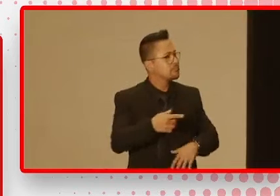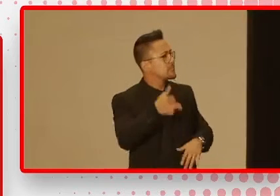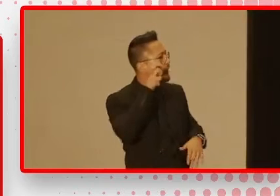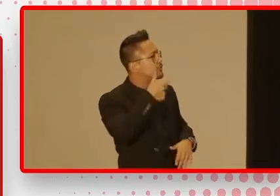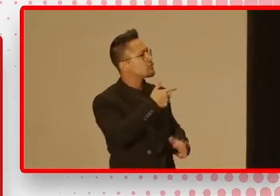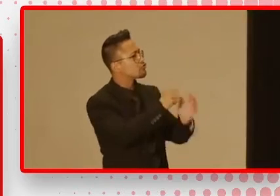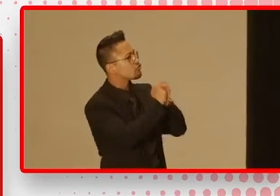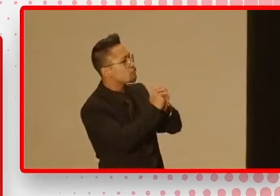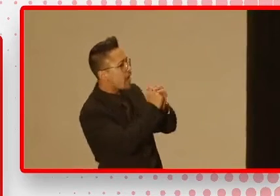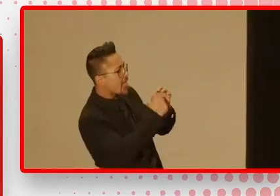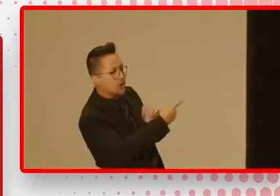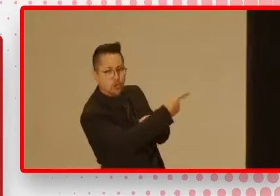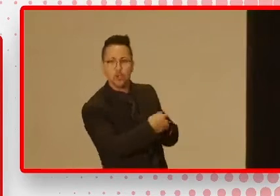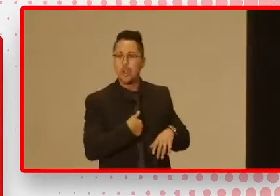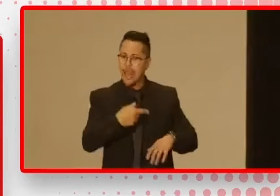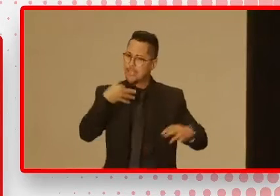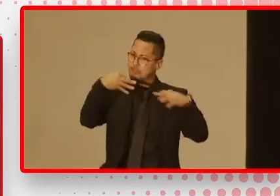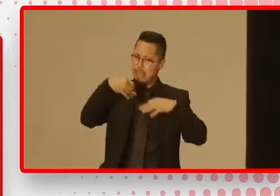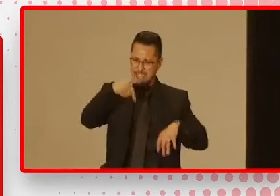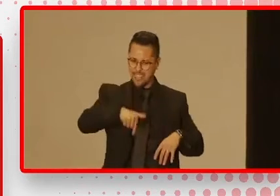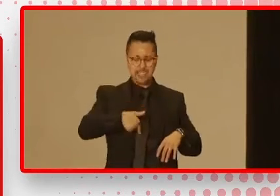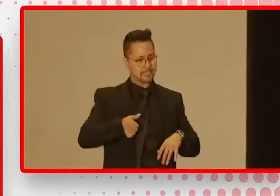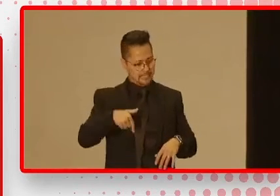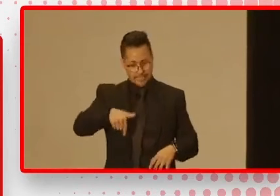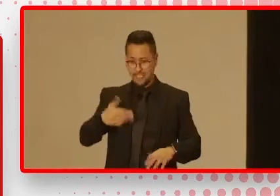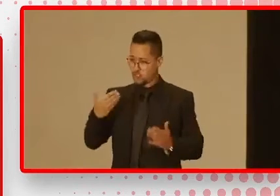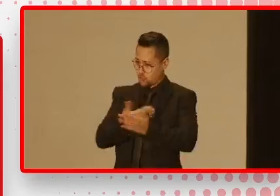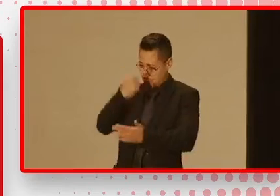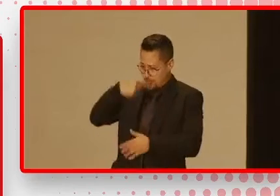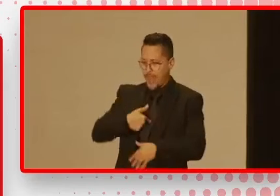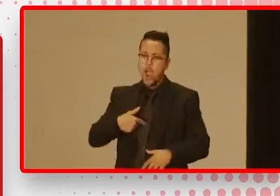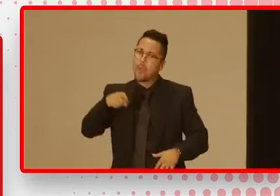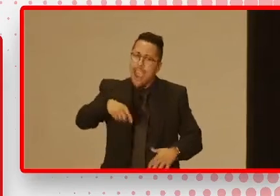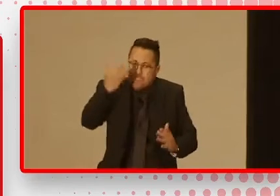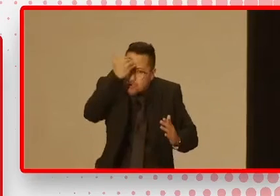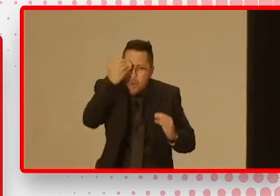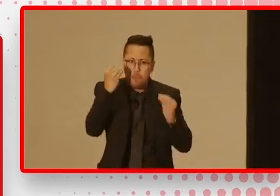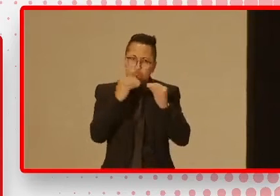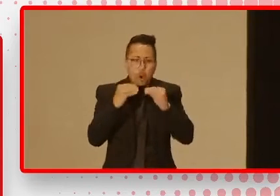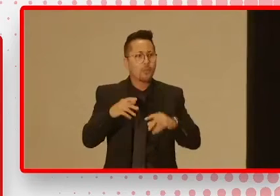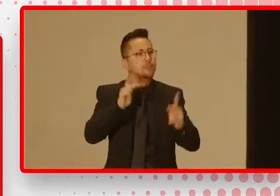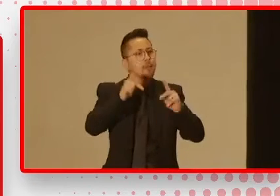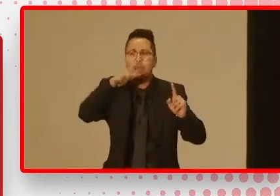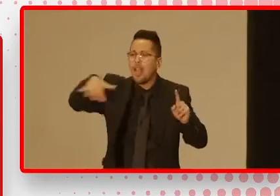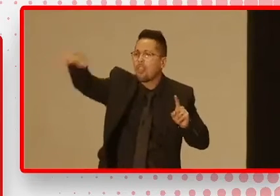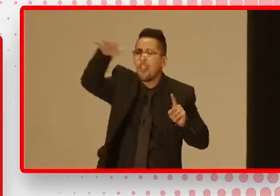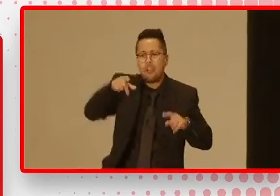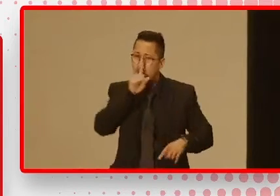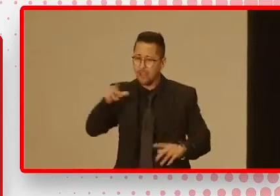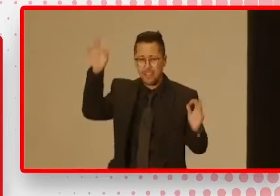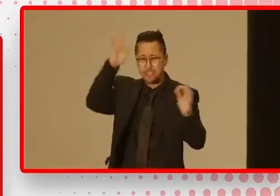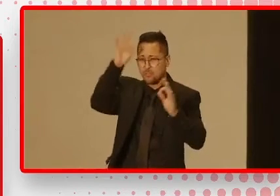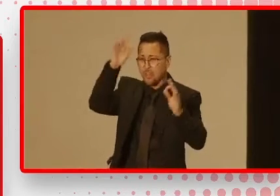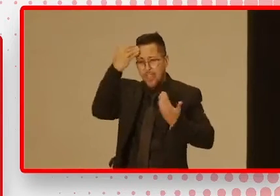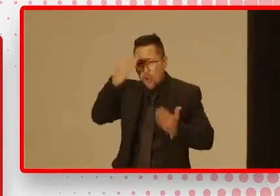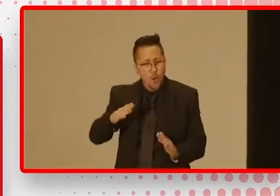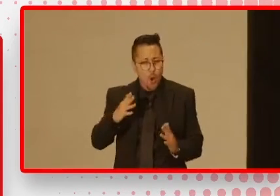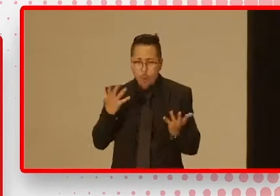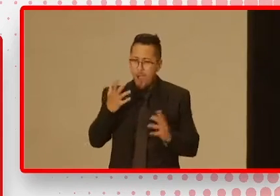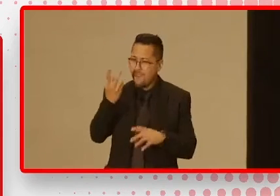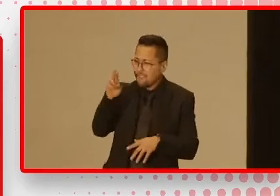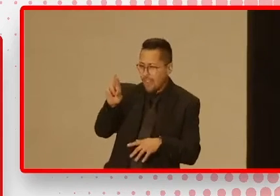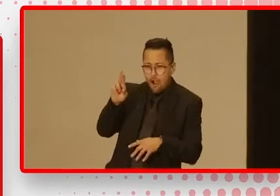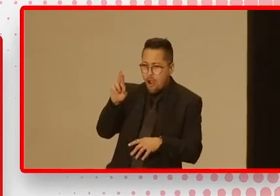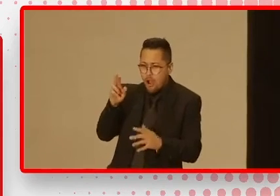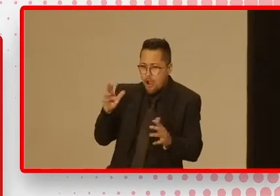just explaining this, because this is new and we need to know about this. There's people out there that don't know exactly what vocational rehab